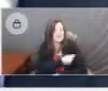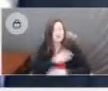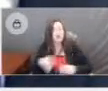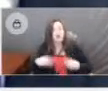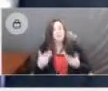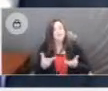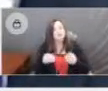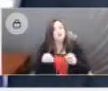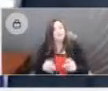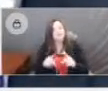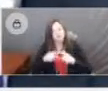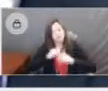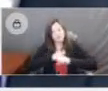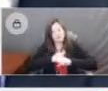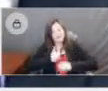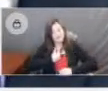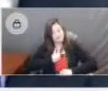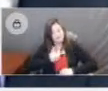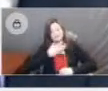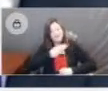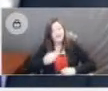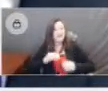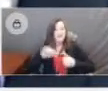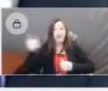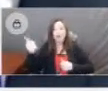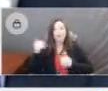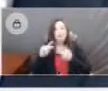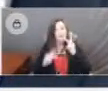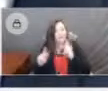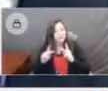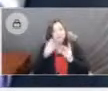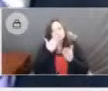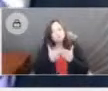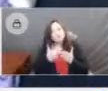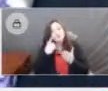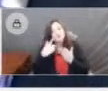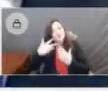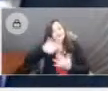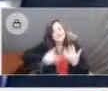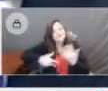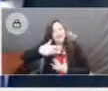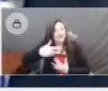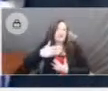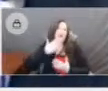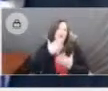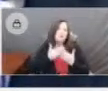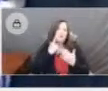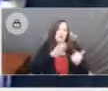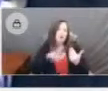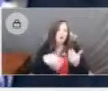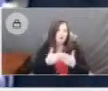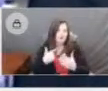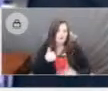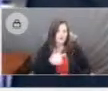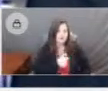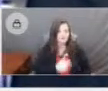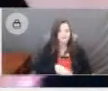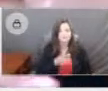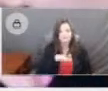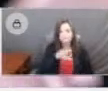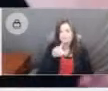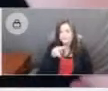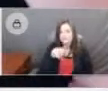and protect our citizens in a way that is good for society and good for us all. But let me just say